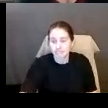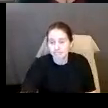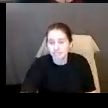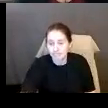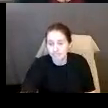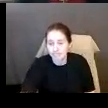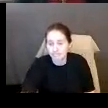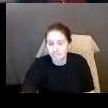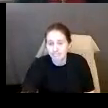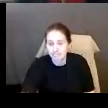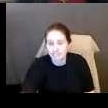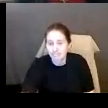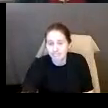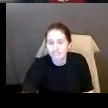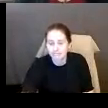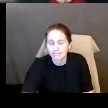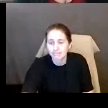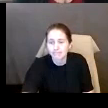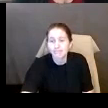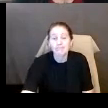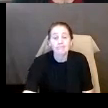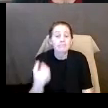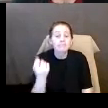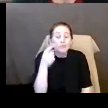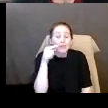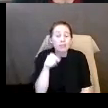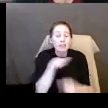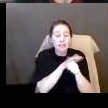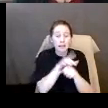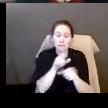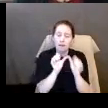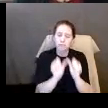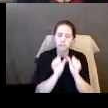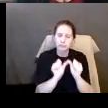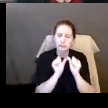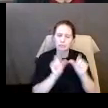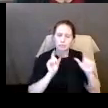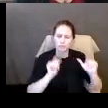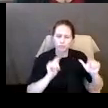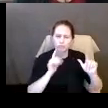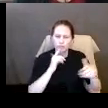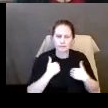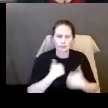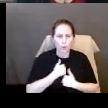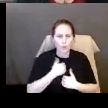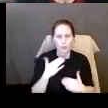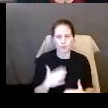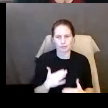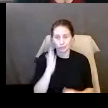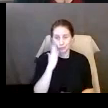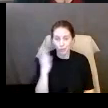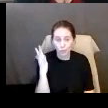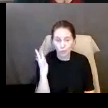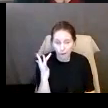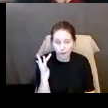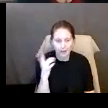this site, must have been continuously staffed by soldiers. And we know this because